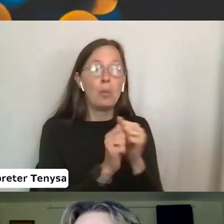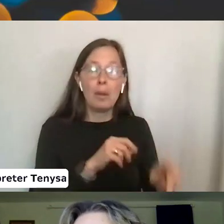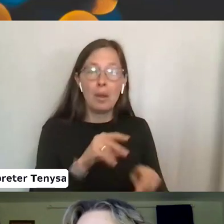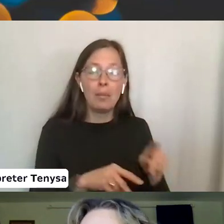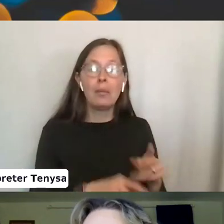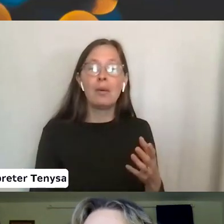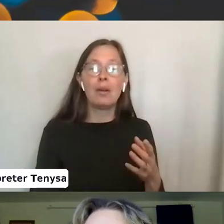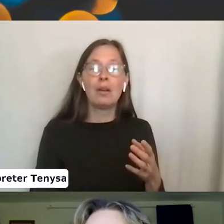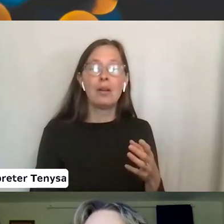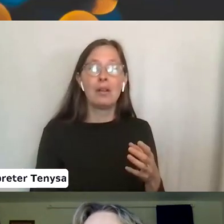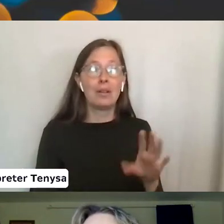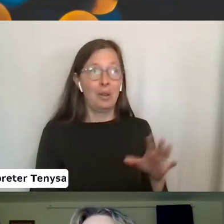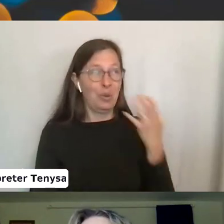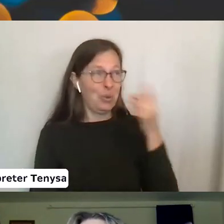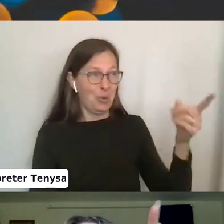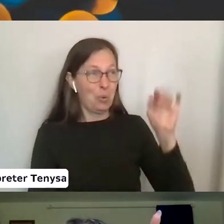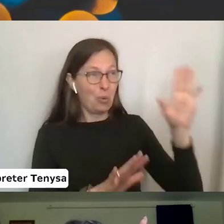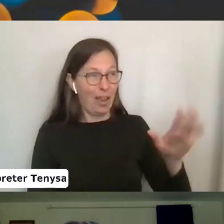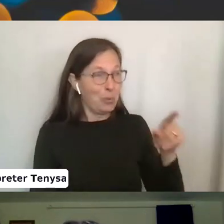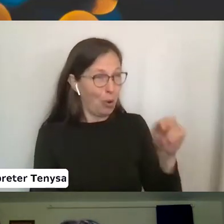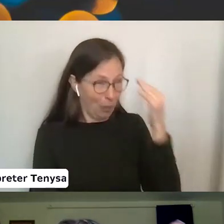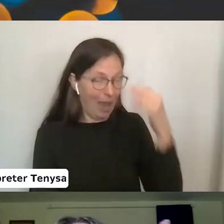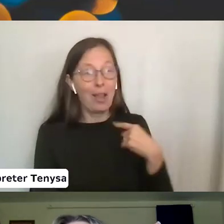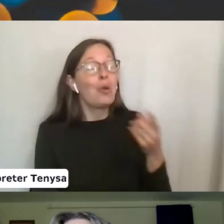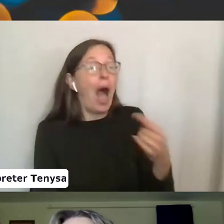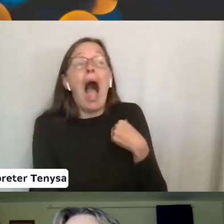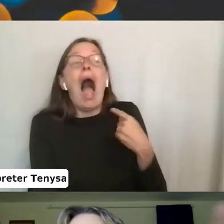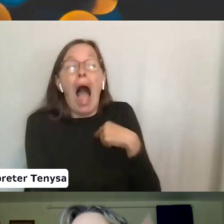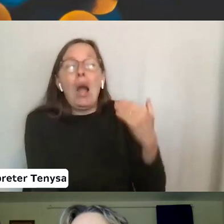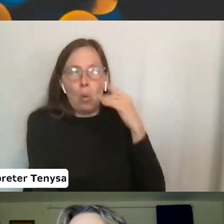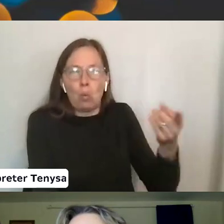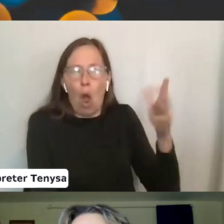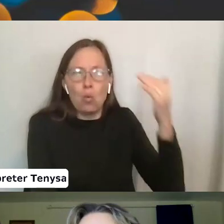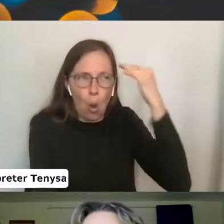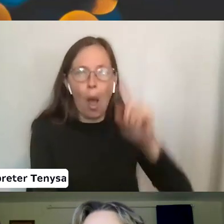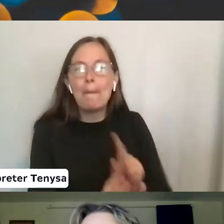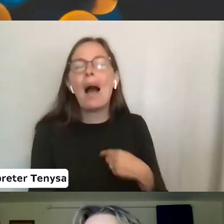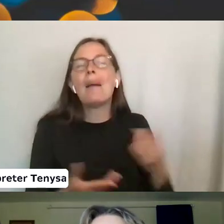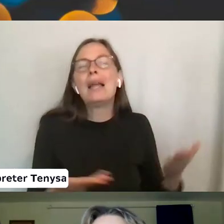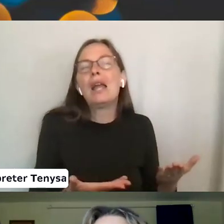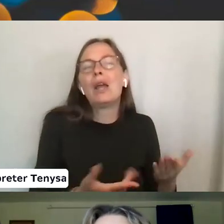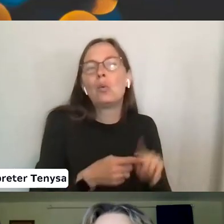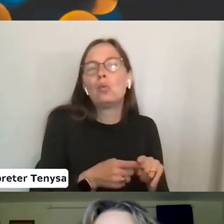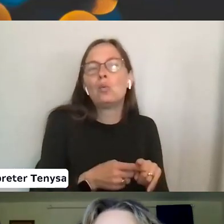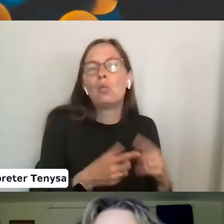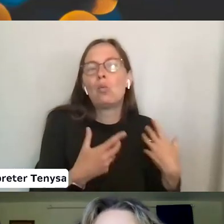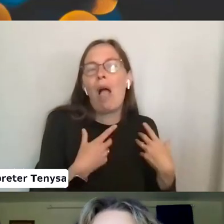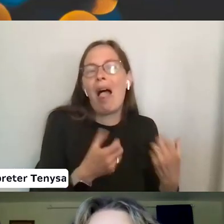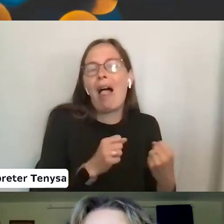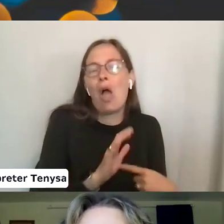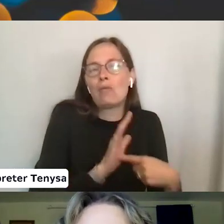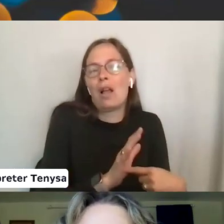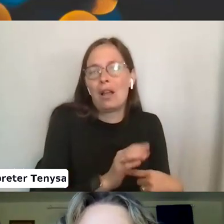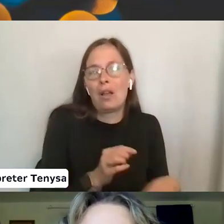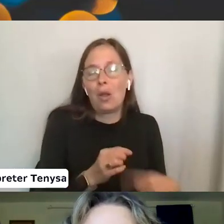you're actually pretty great. I know you know that somewhere in there, but I'm just here to be a healthy reflection when your eyes